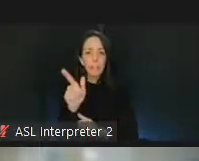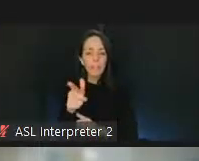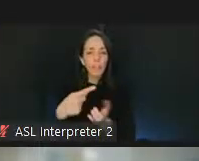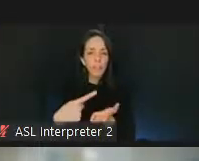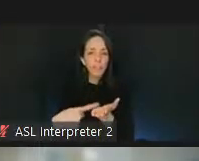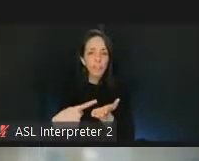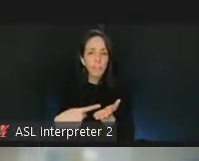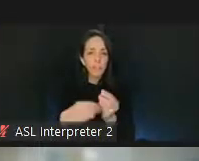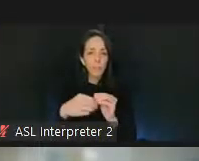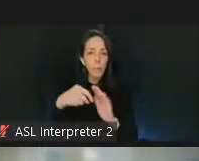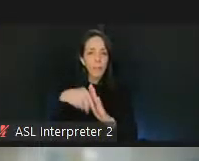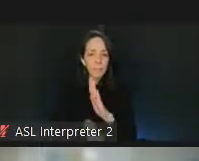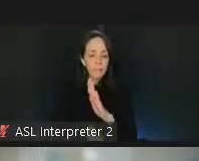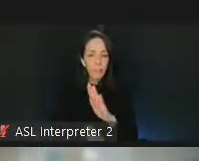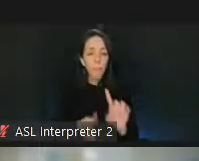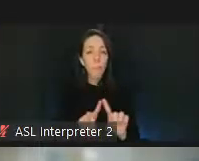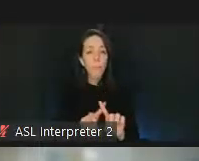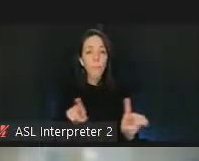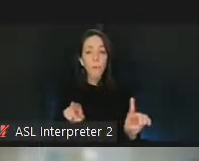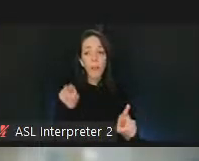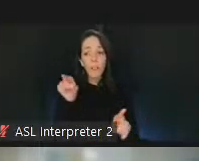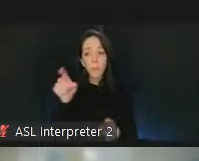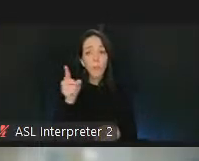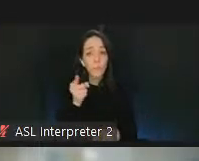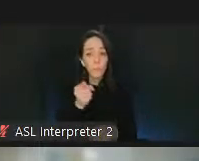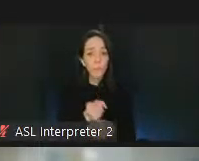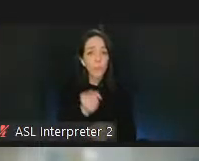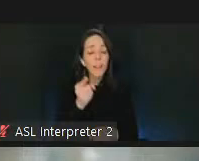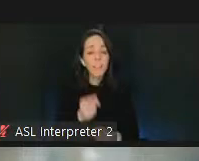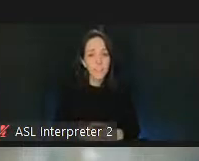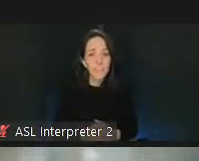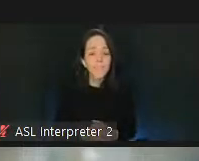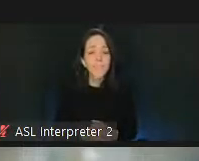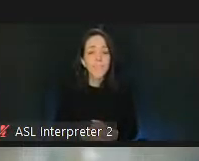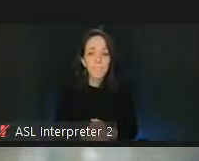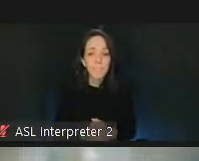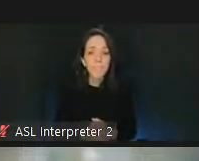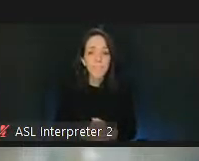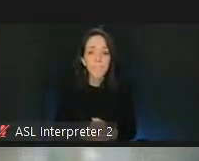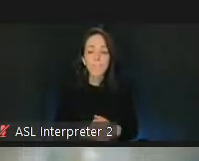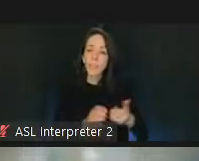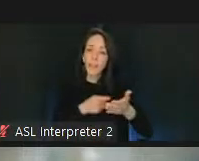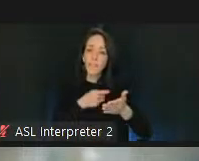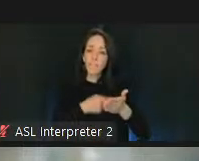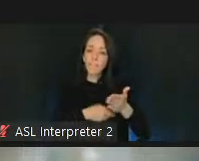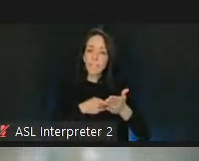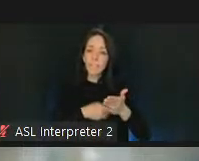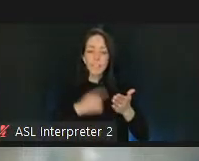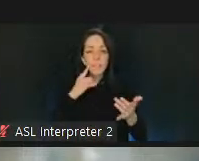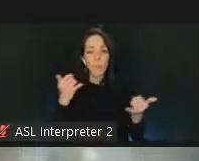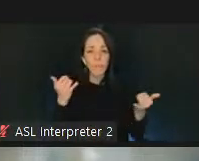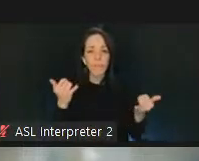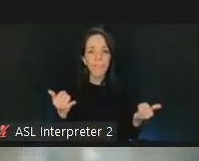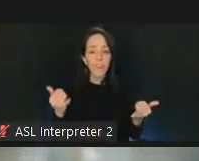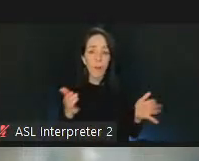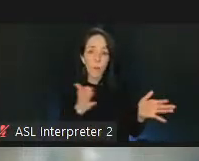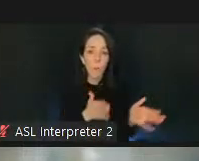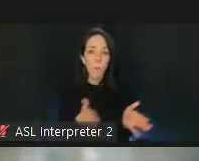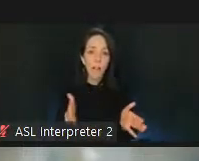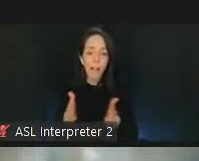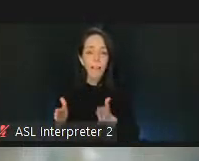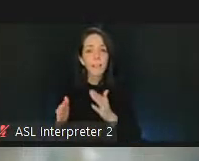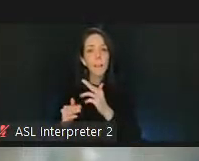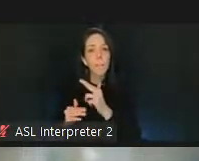date. But you are correct. The fees for current planning and building